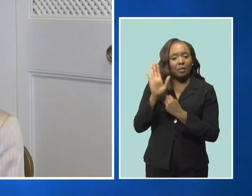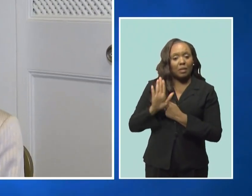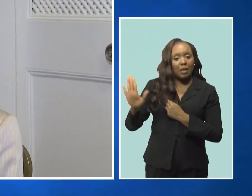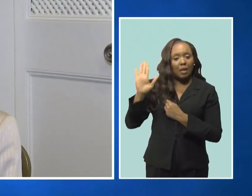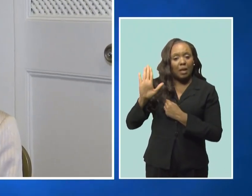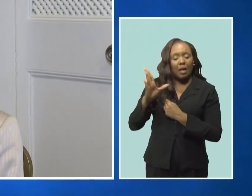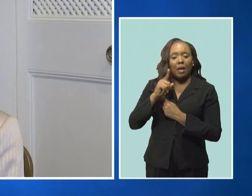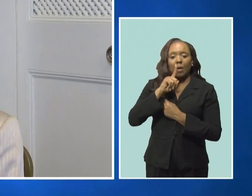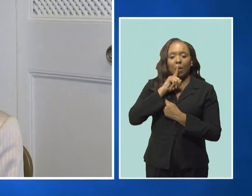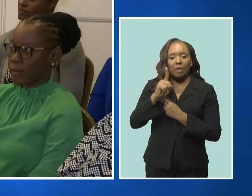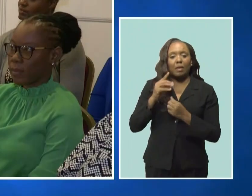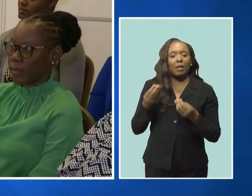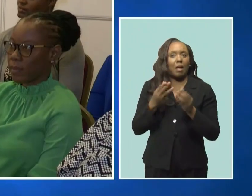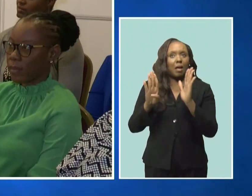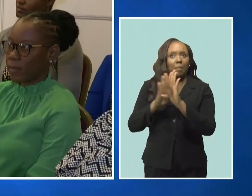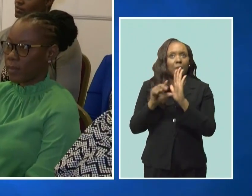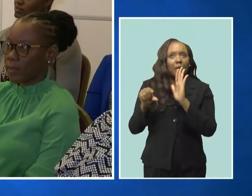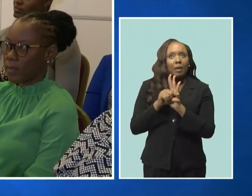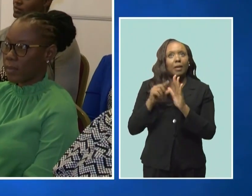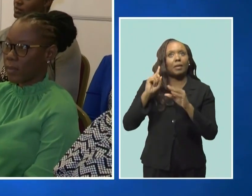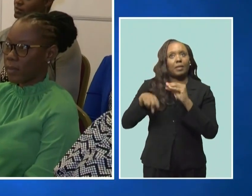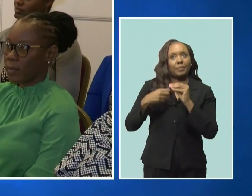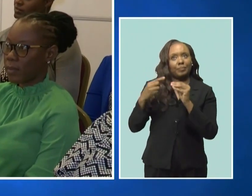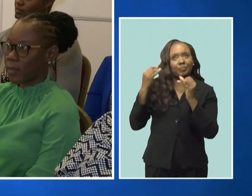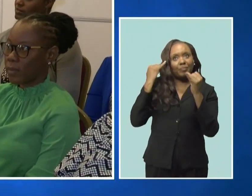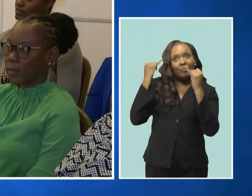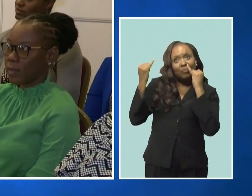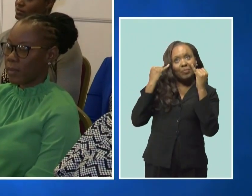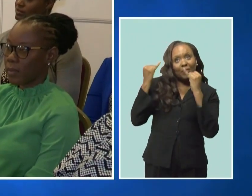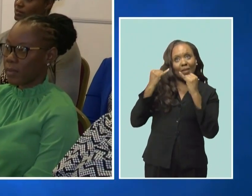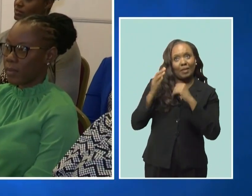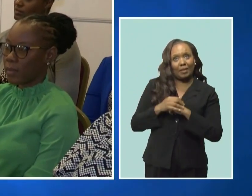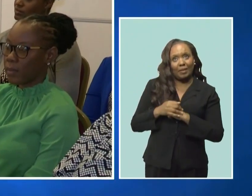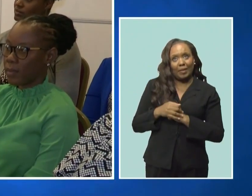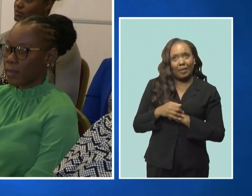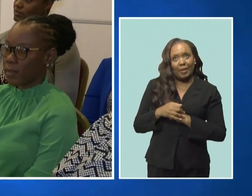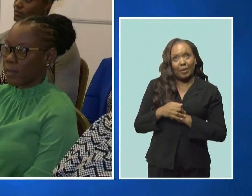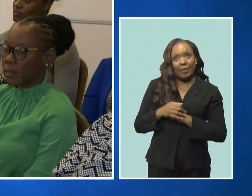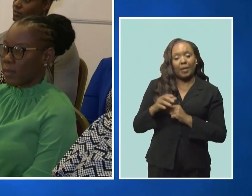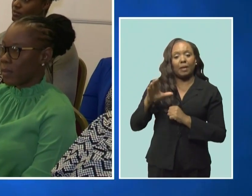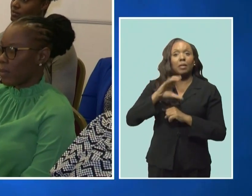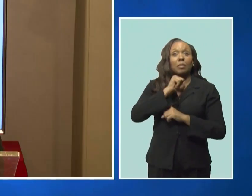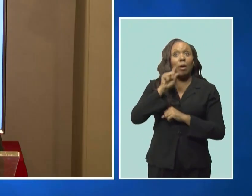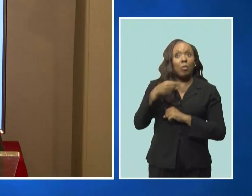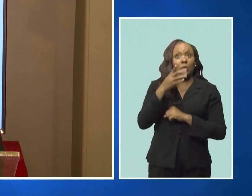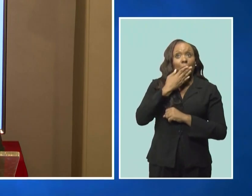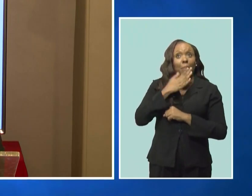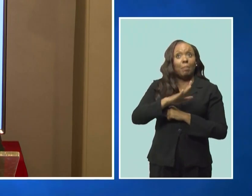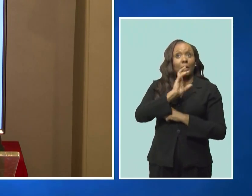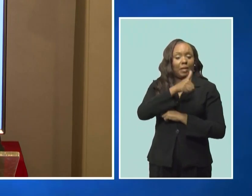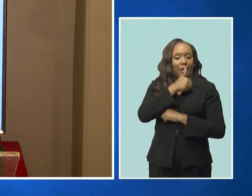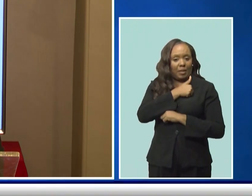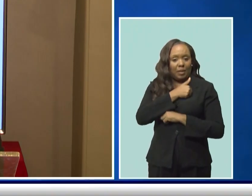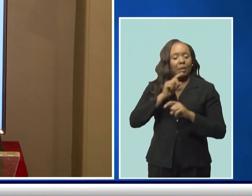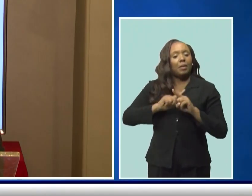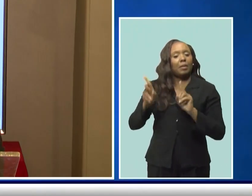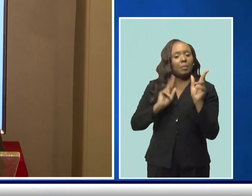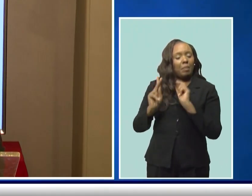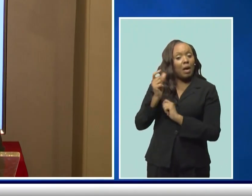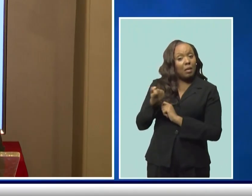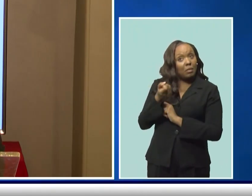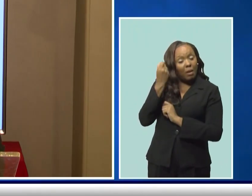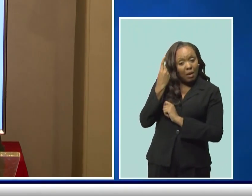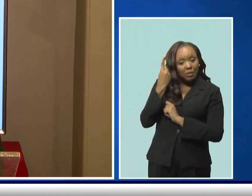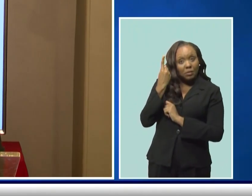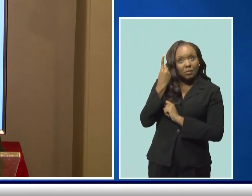fruit and gave some background on the initiative. It is not always that people don't care. It's not always a bad attitude, but they don't